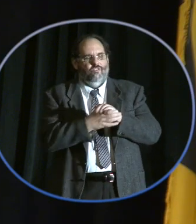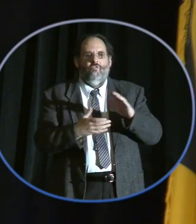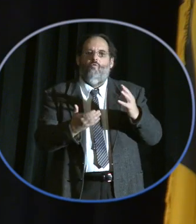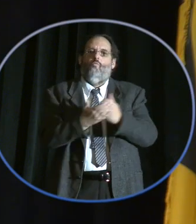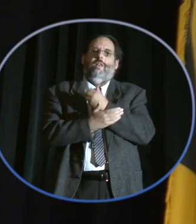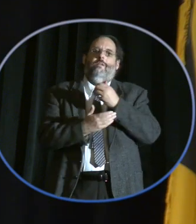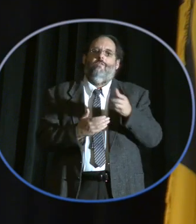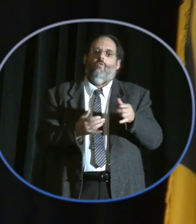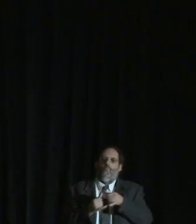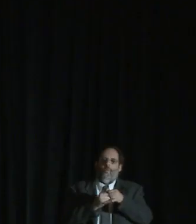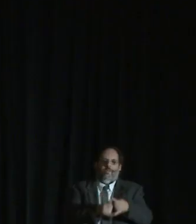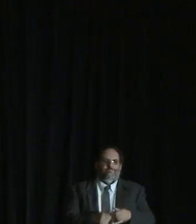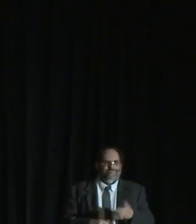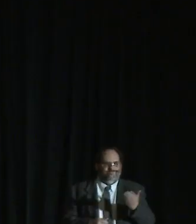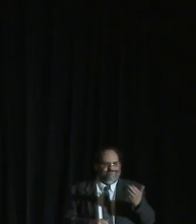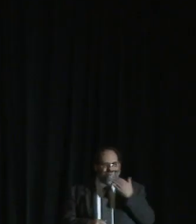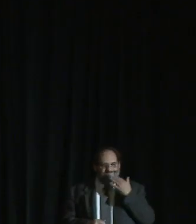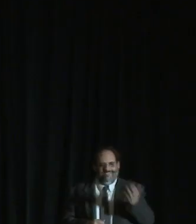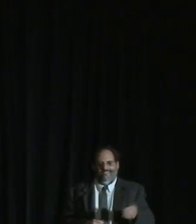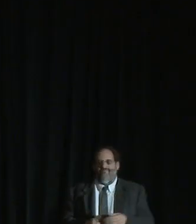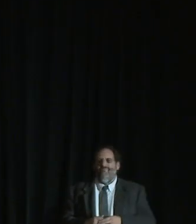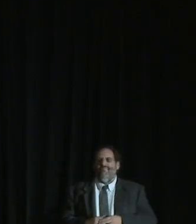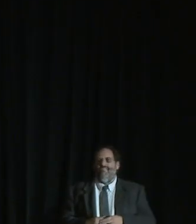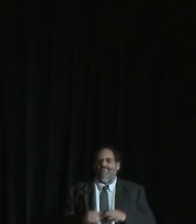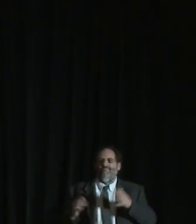your Impact Award.